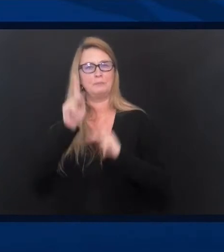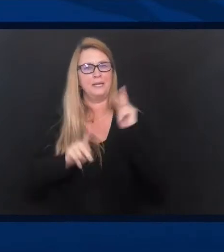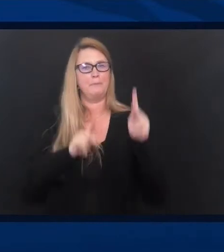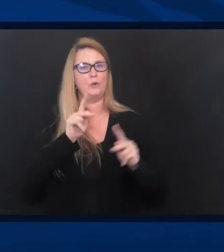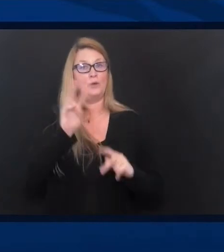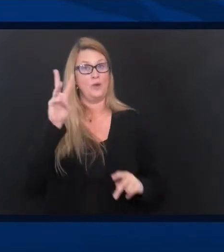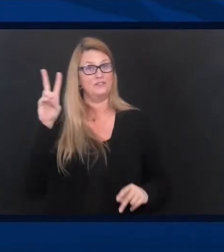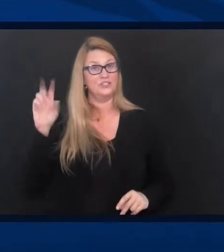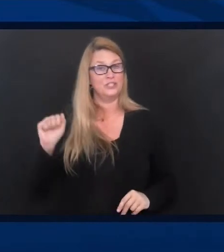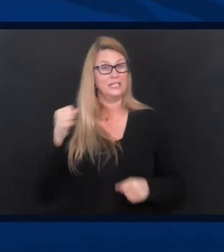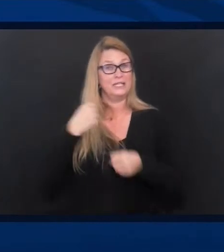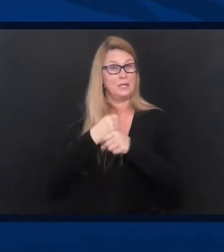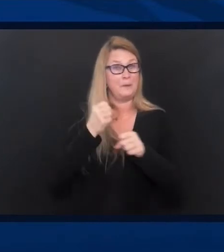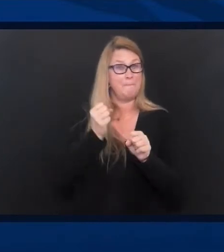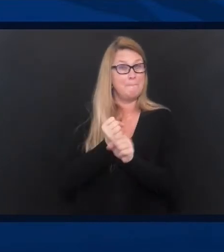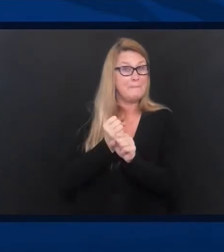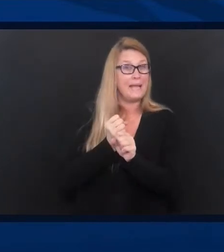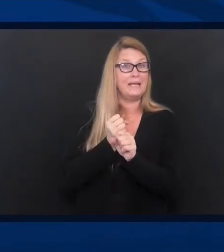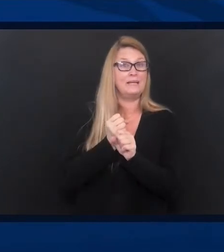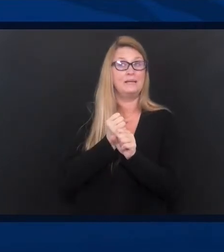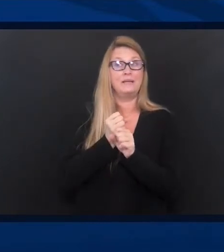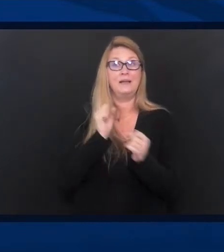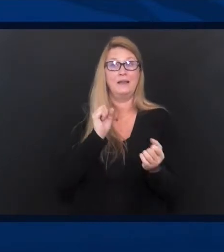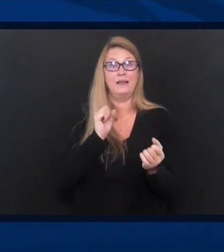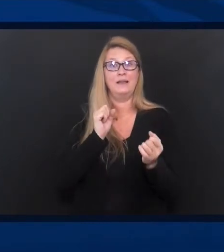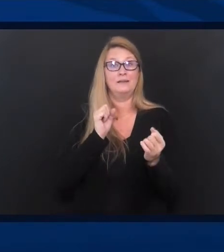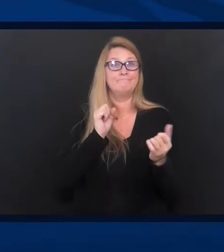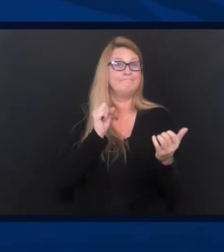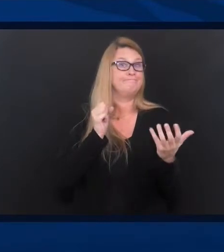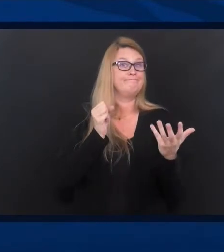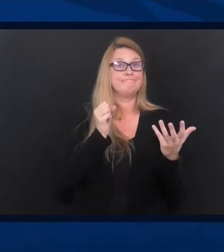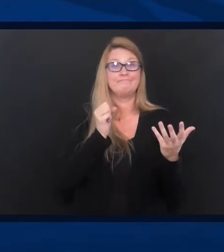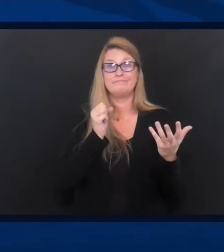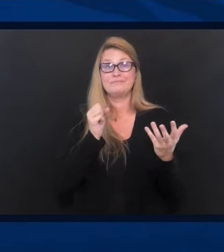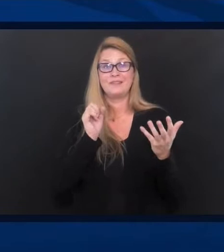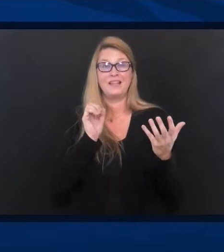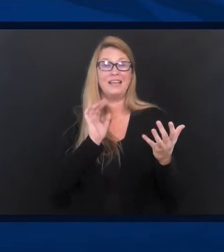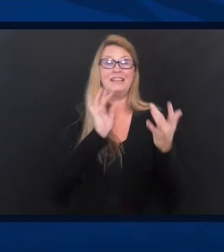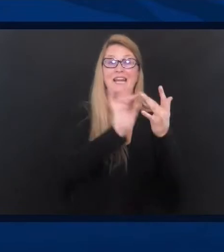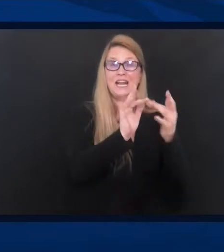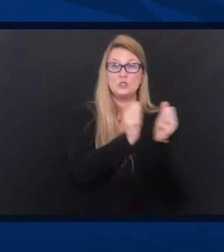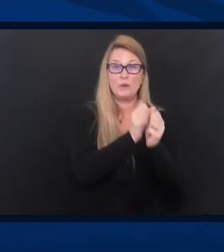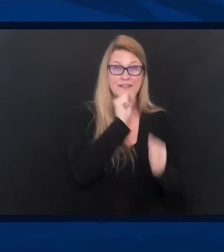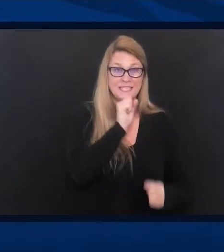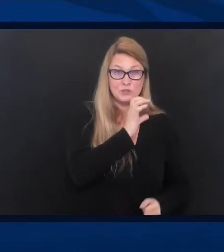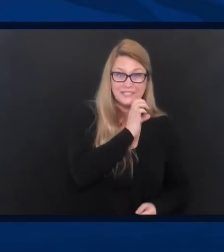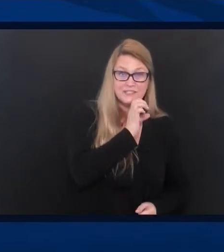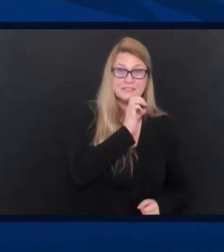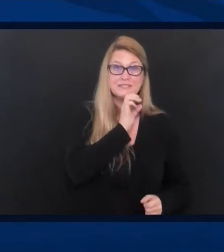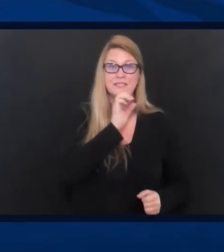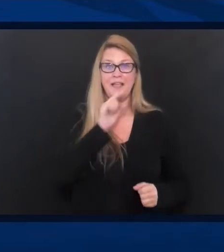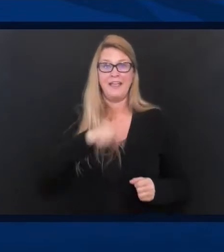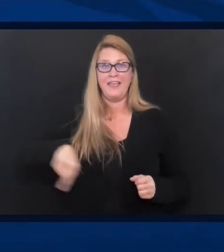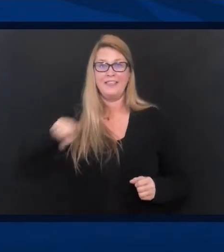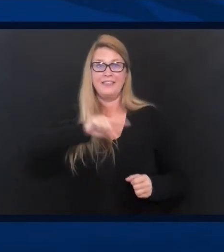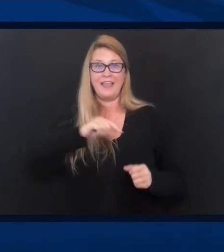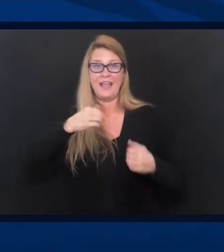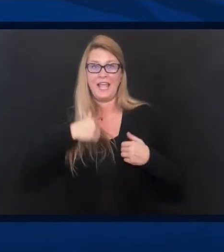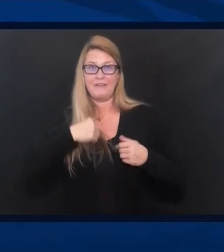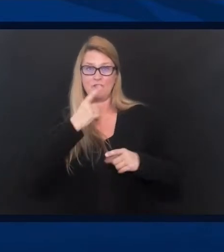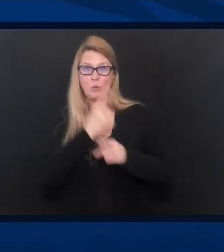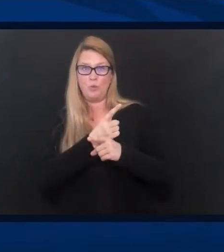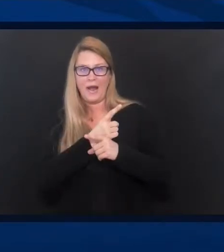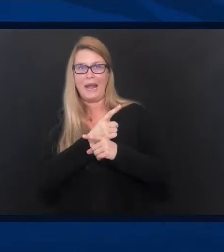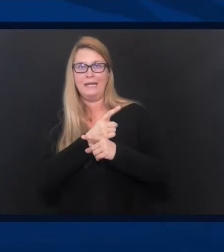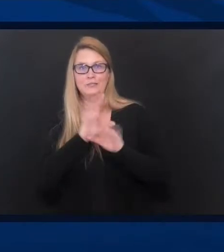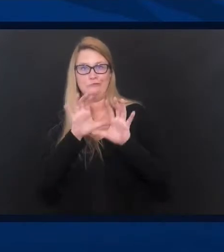help and make touch with these elderly people? They have a lot of credibility, and that's the right demographic